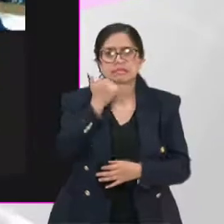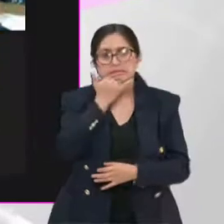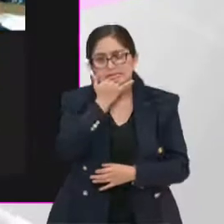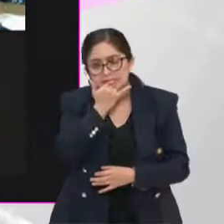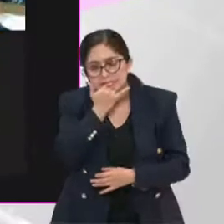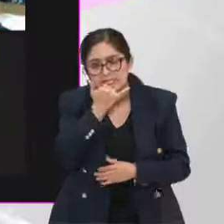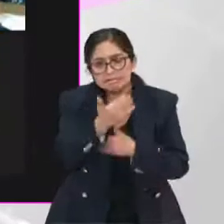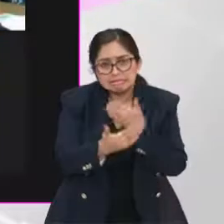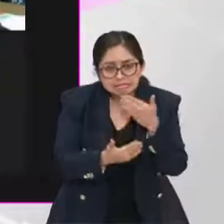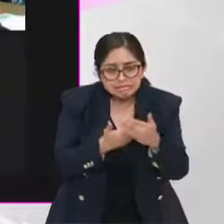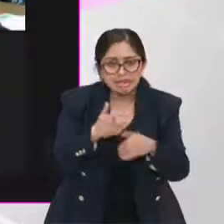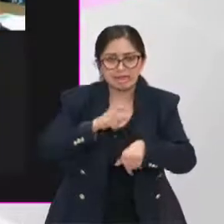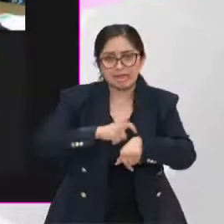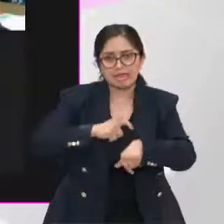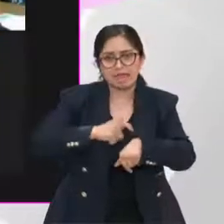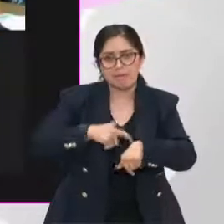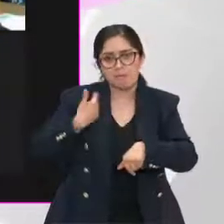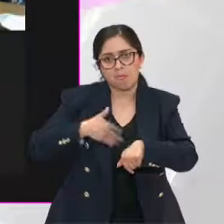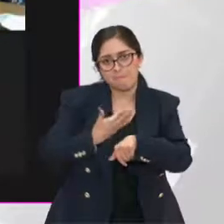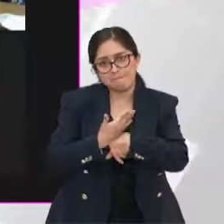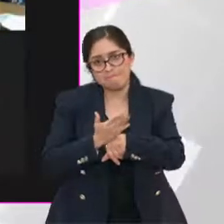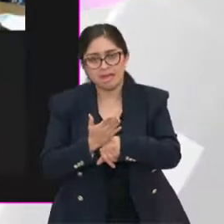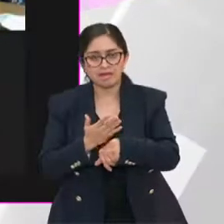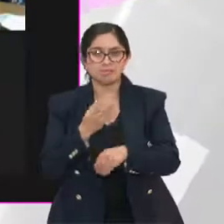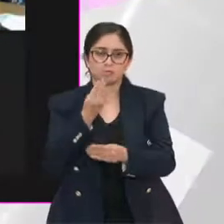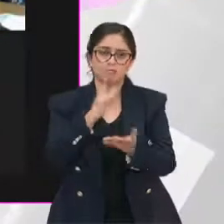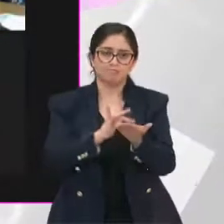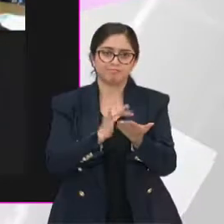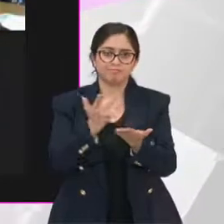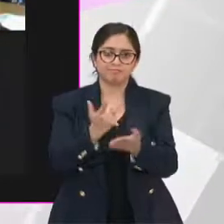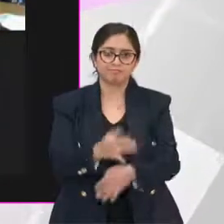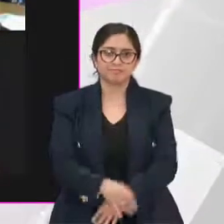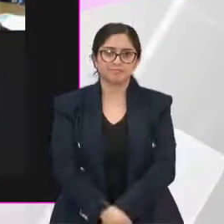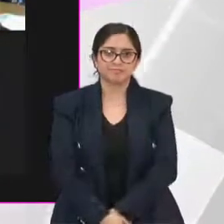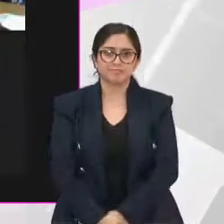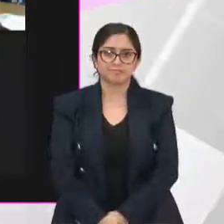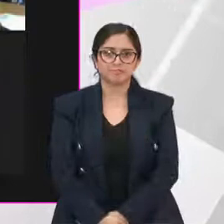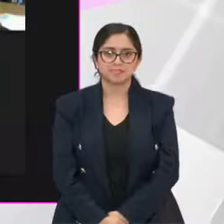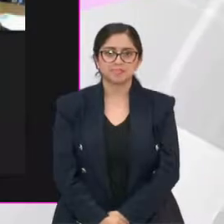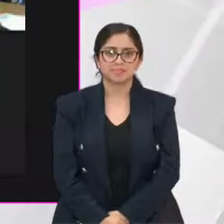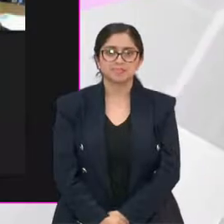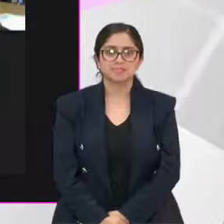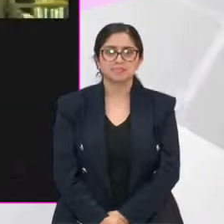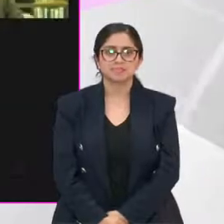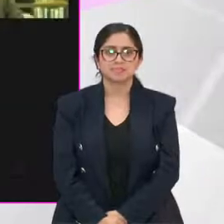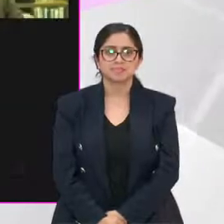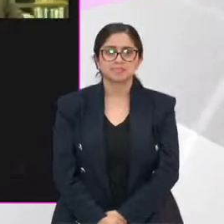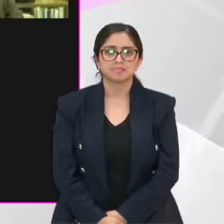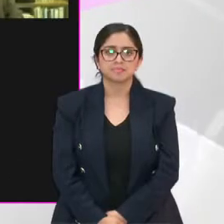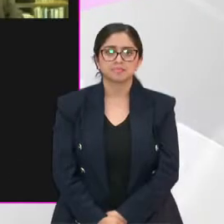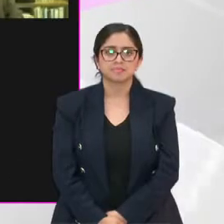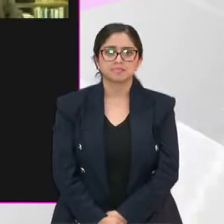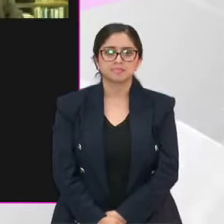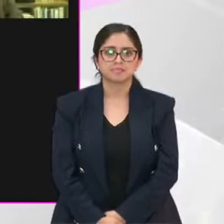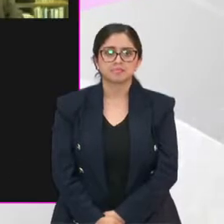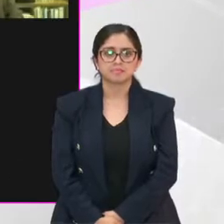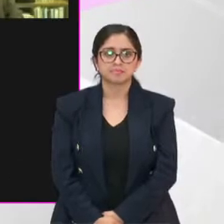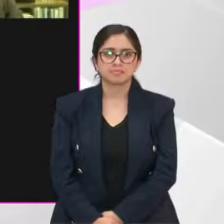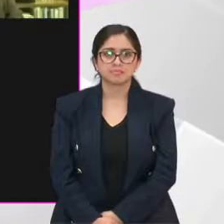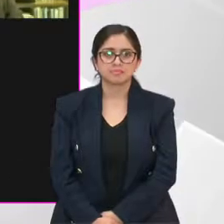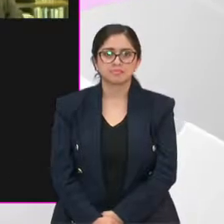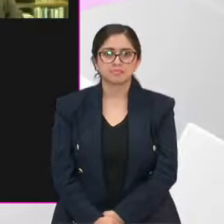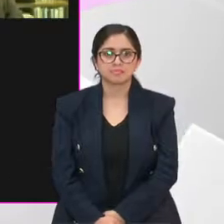overcome our differences. So I apologize for taking more time, and thank you very much for your